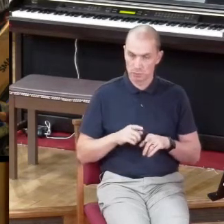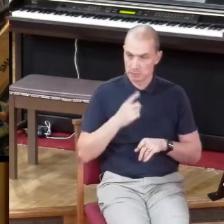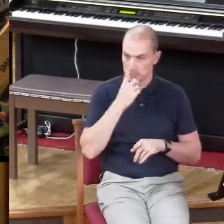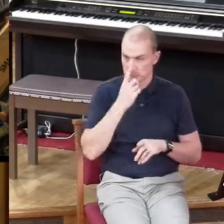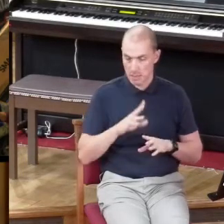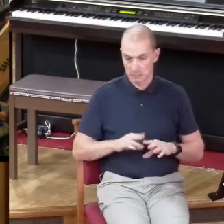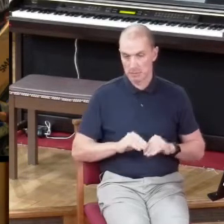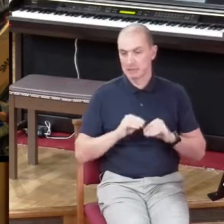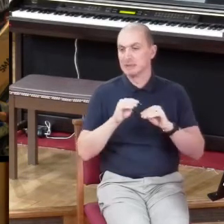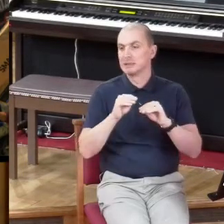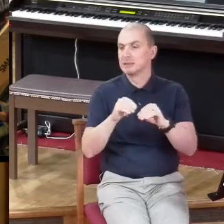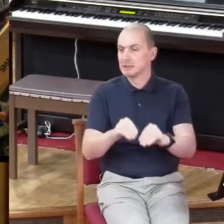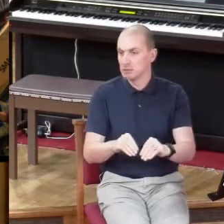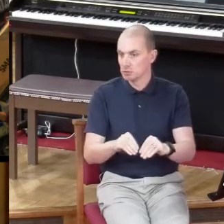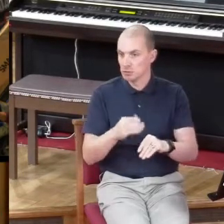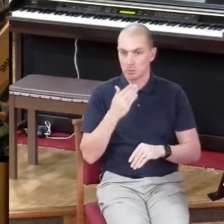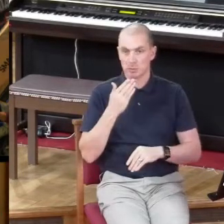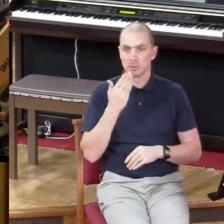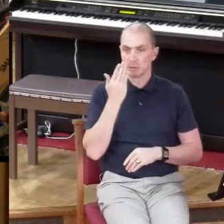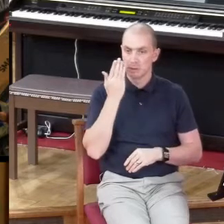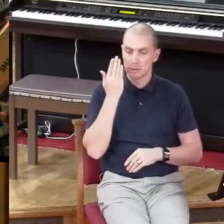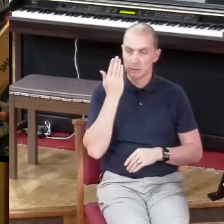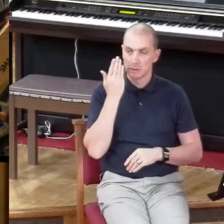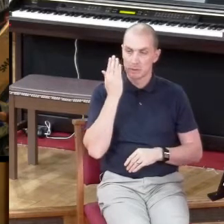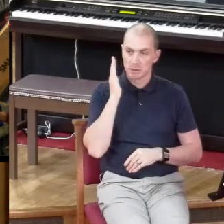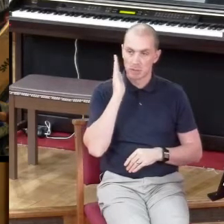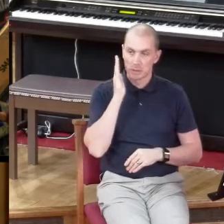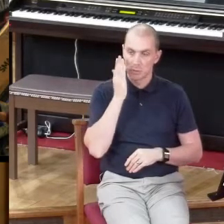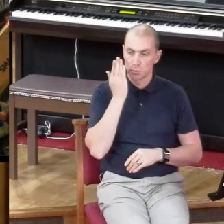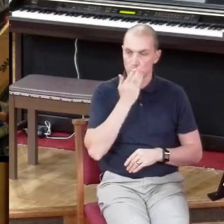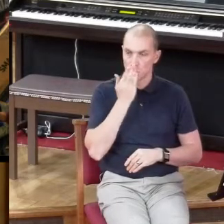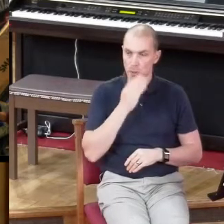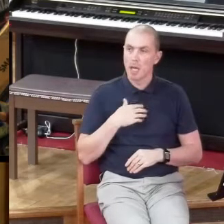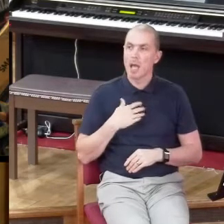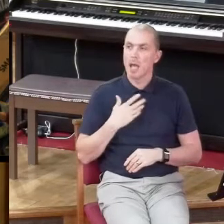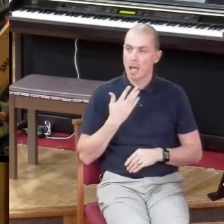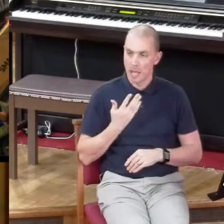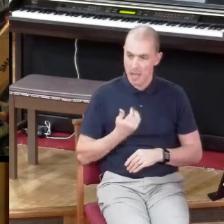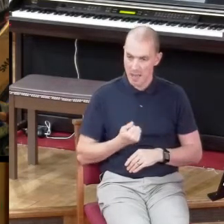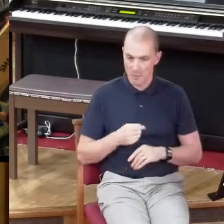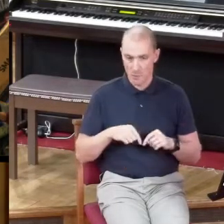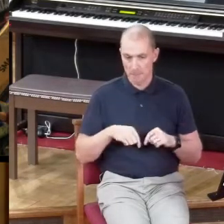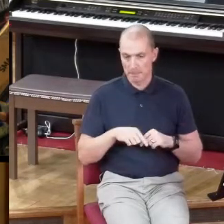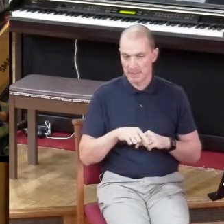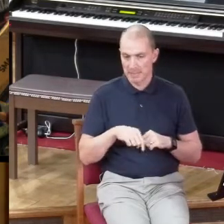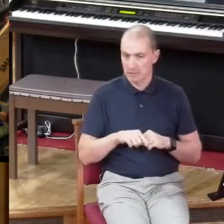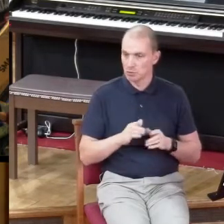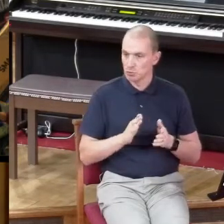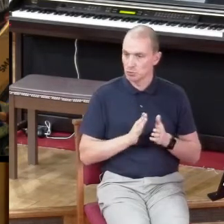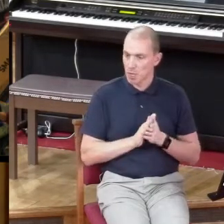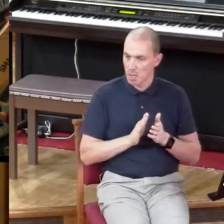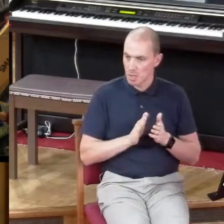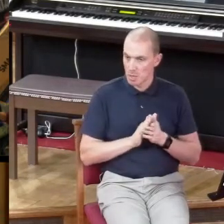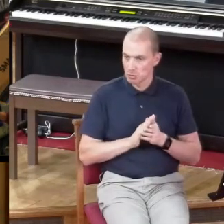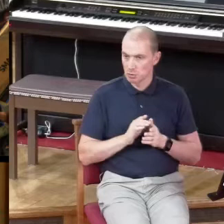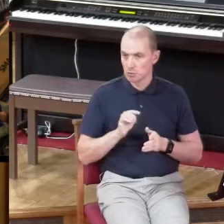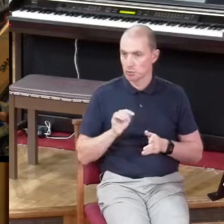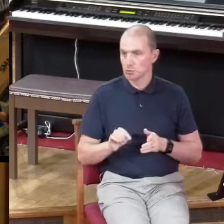school, that's getting passed on all the time. In midweek clubs, in messy church, in the boys and the girls